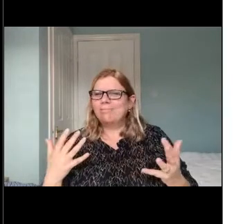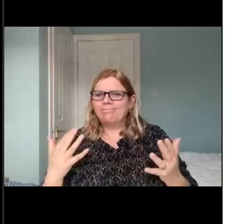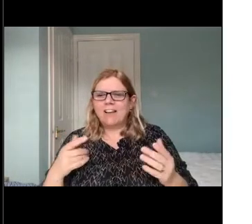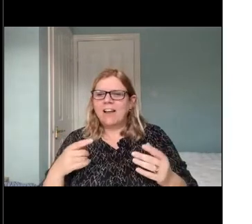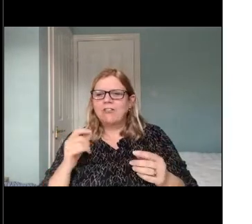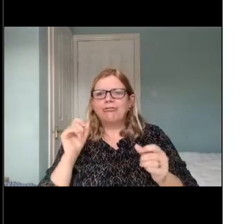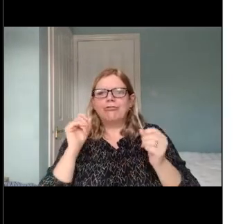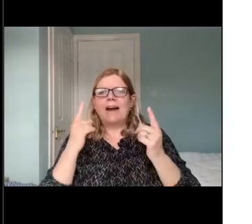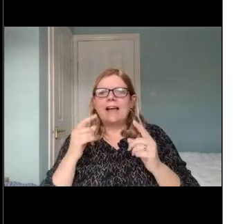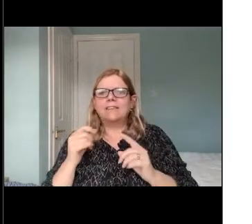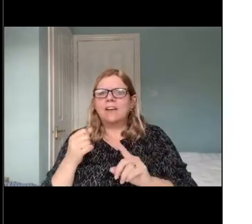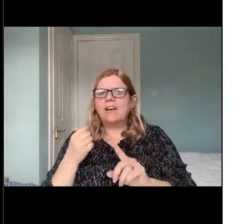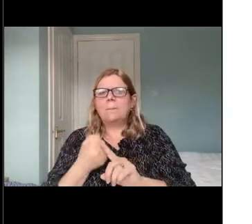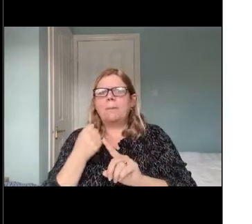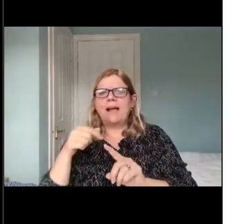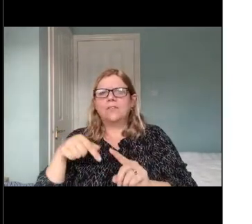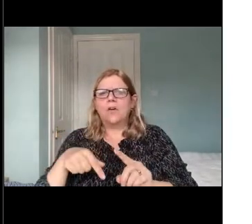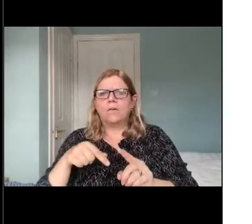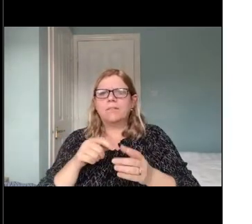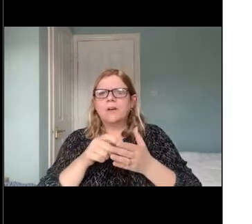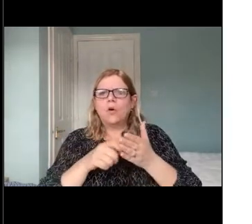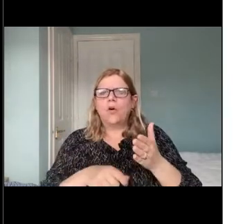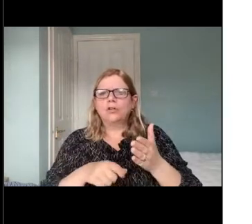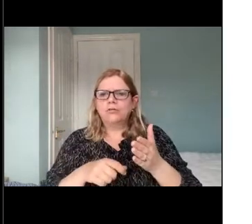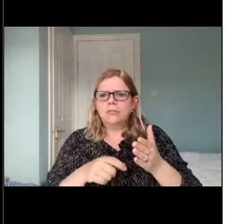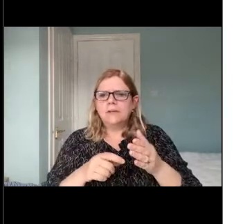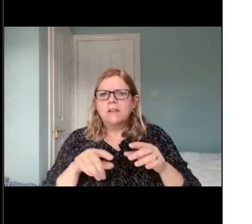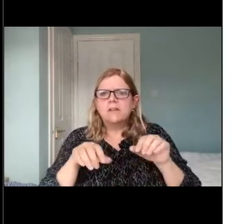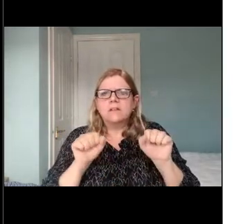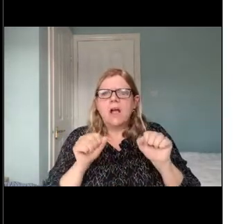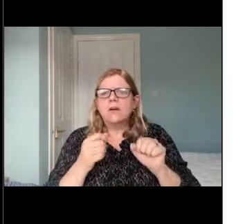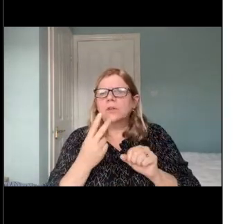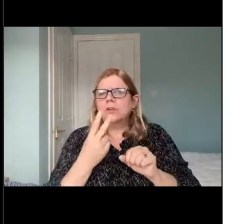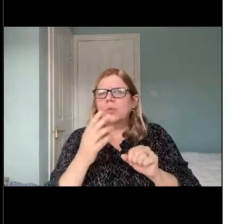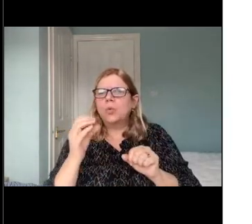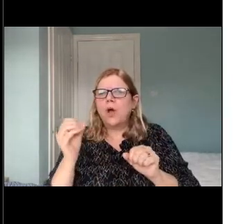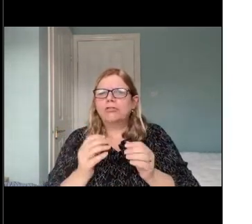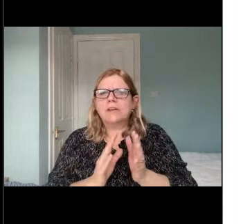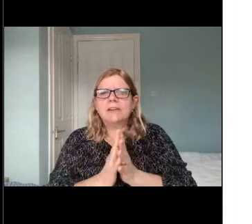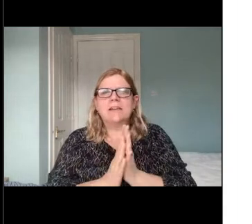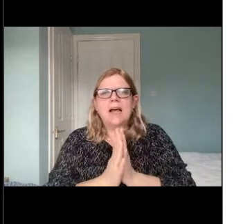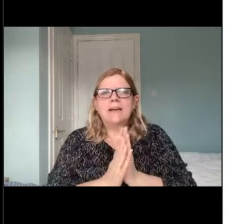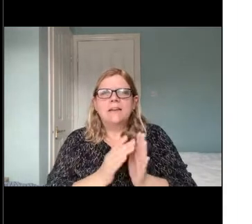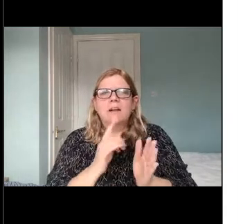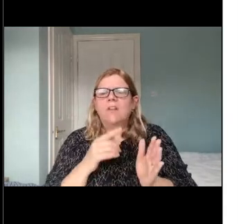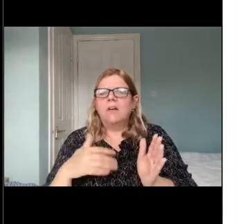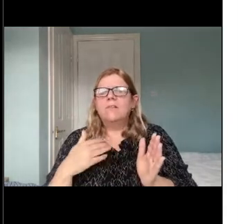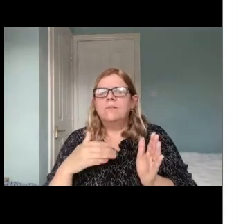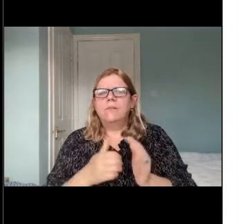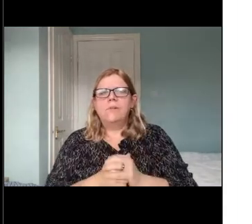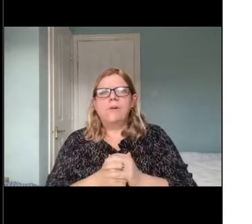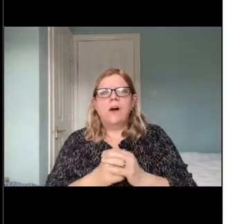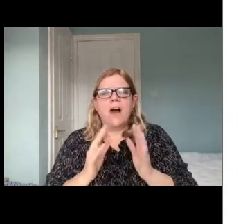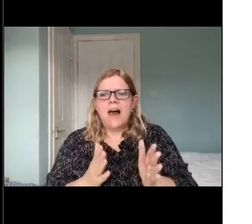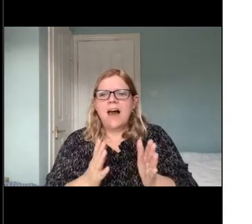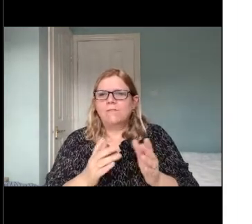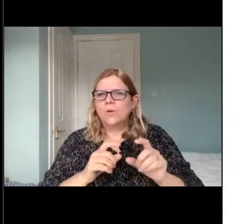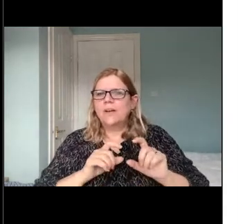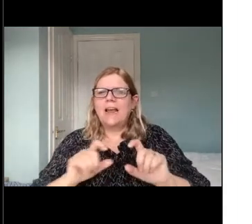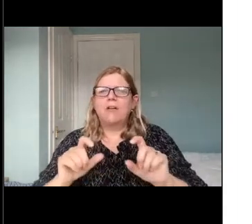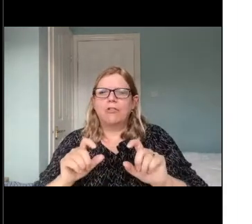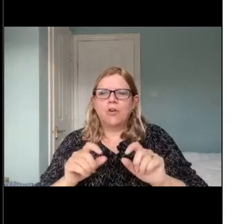seed funding for it, but we realised very quickly that the impact of the glossary, we had about 200 signs